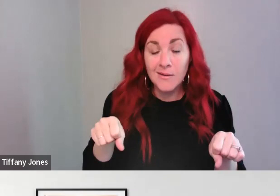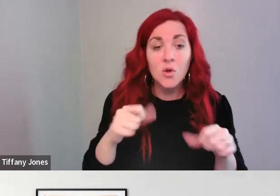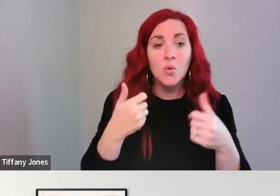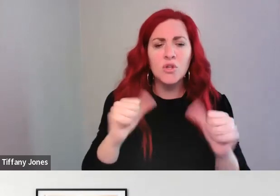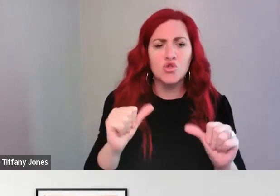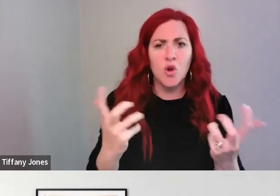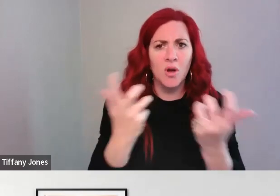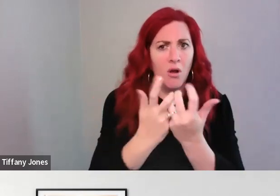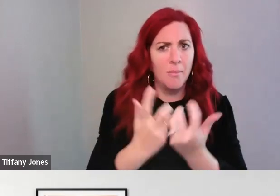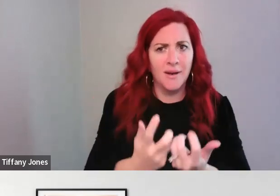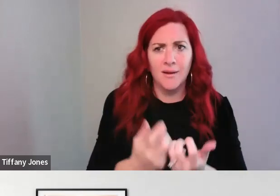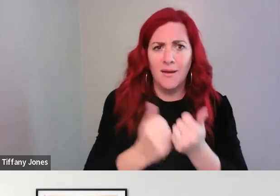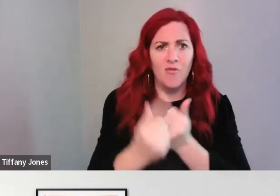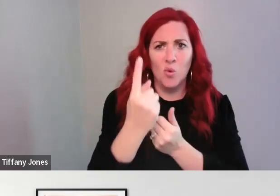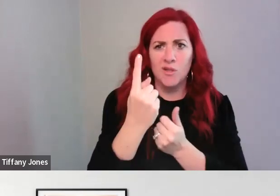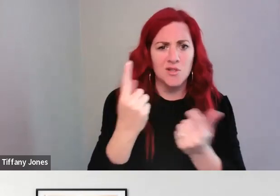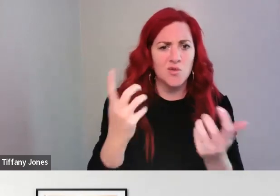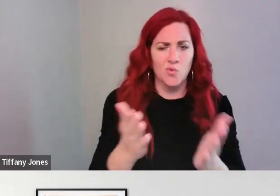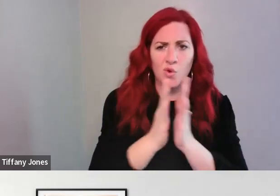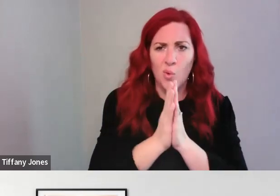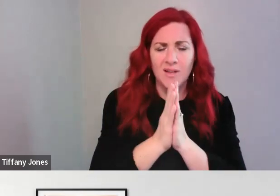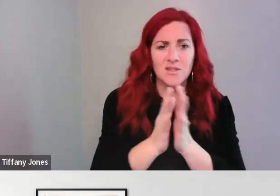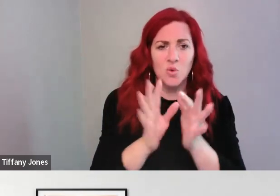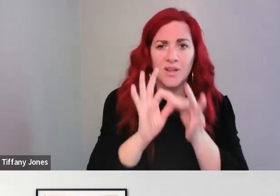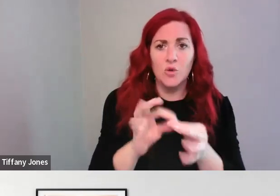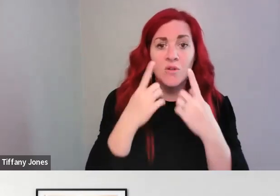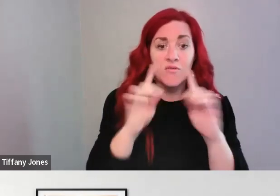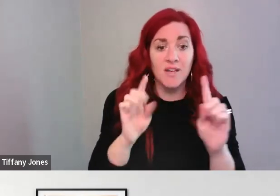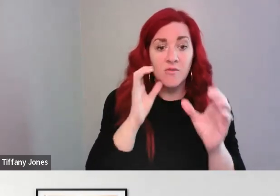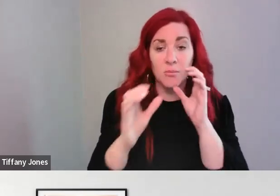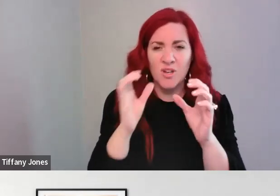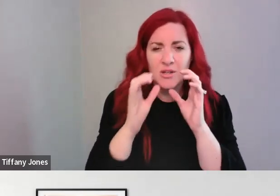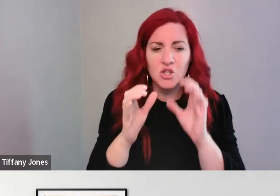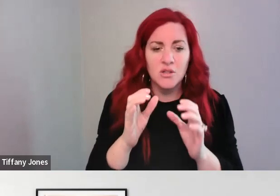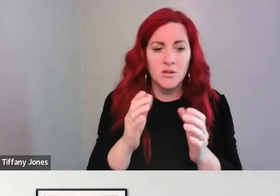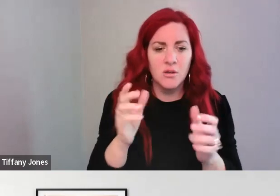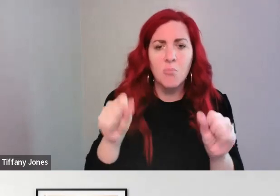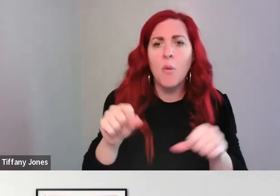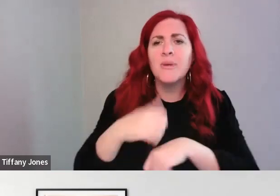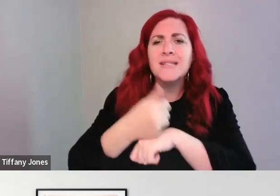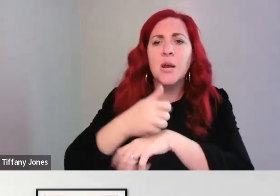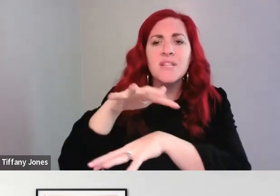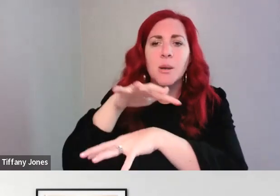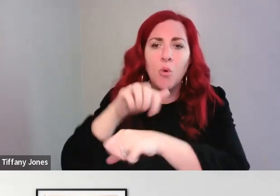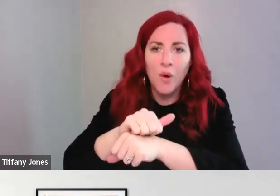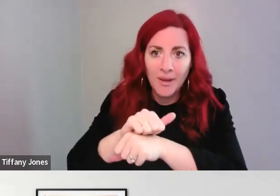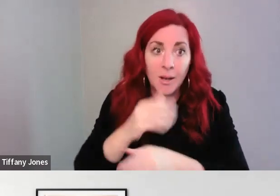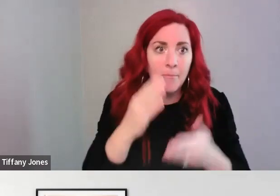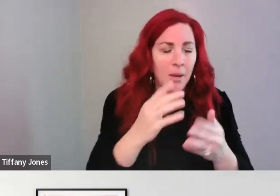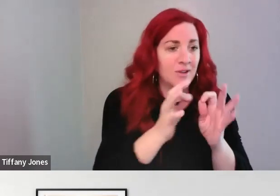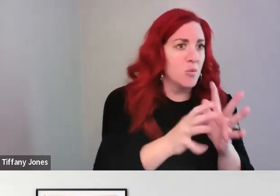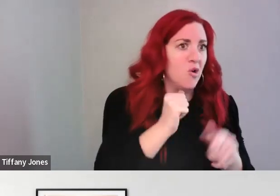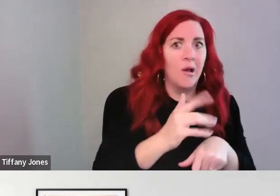accommodate everybody's requests around effective communication. We'll probably set it up as an appointment. We may not have someone